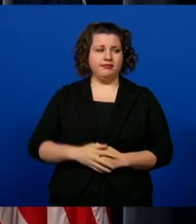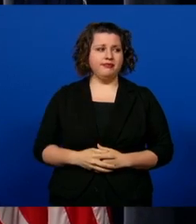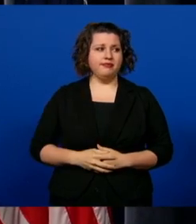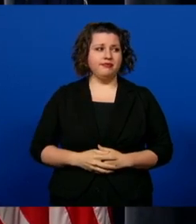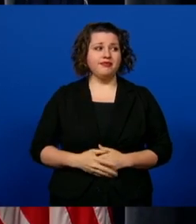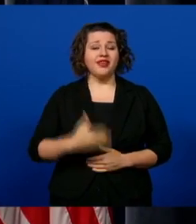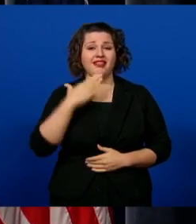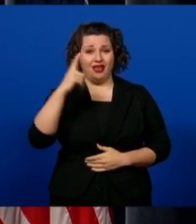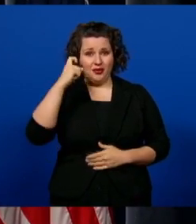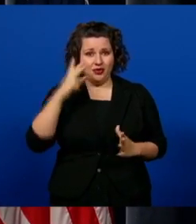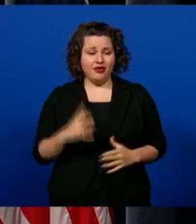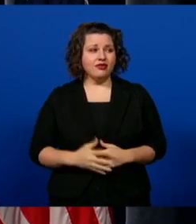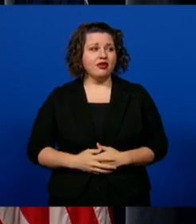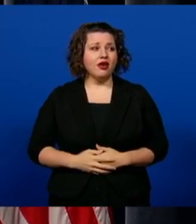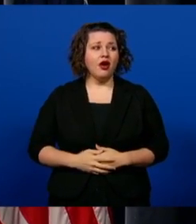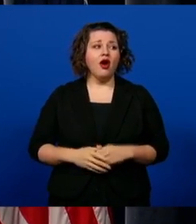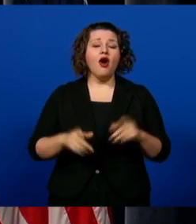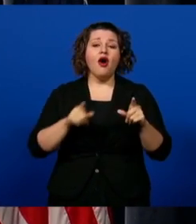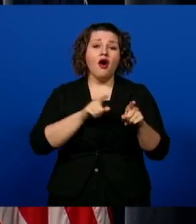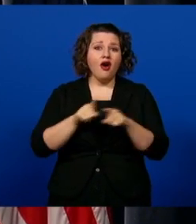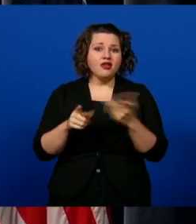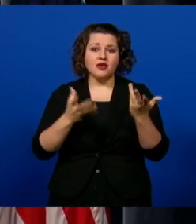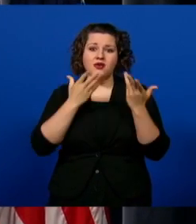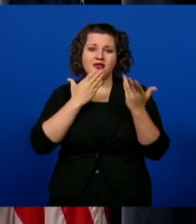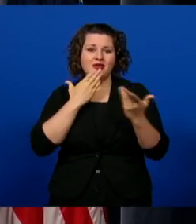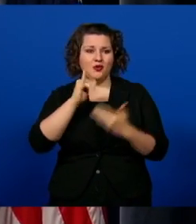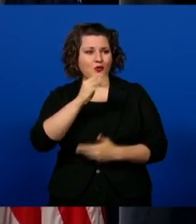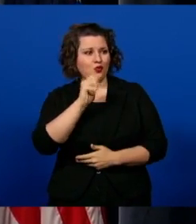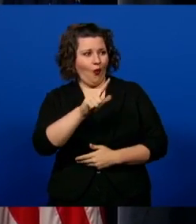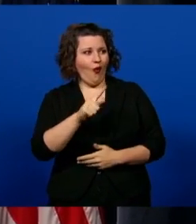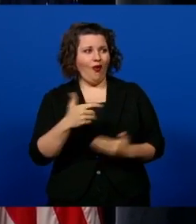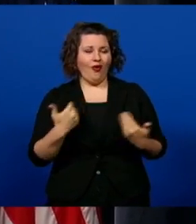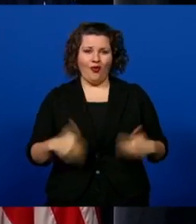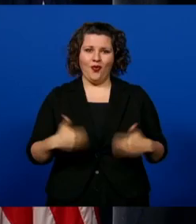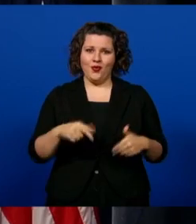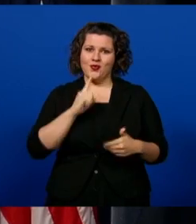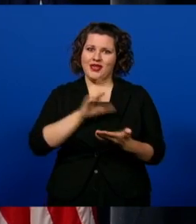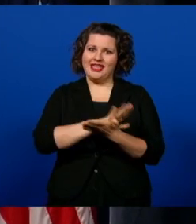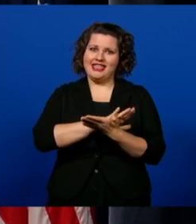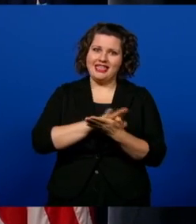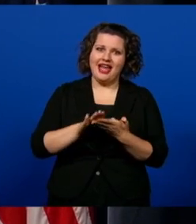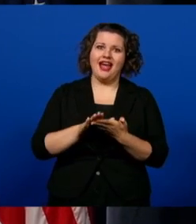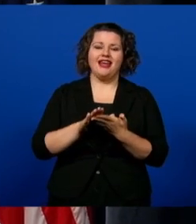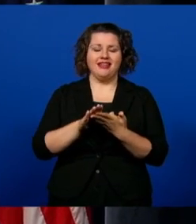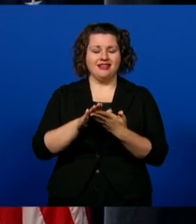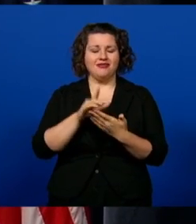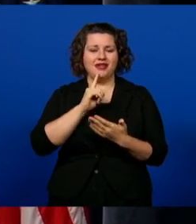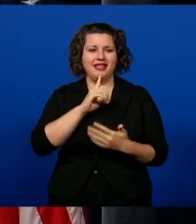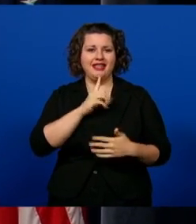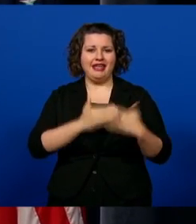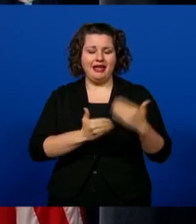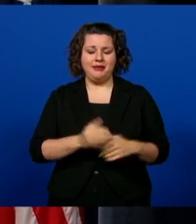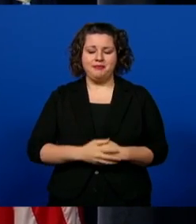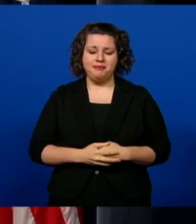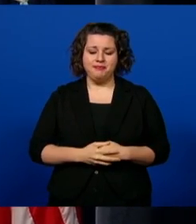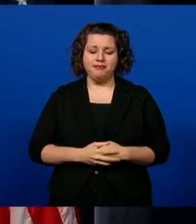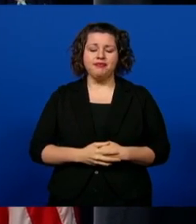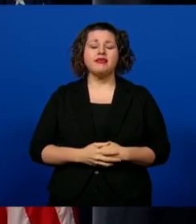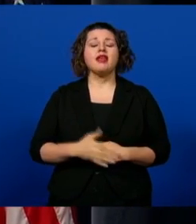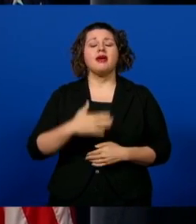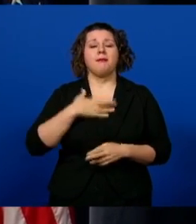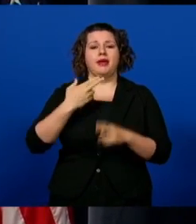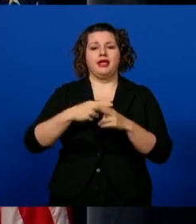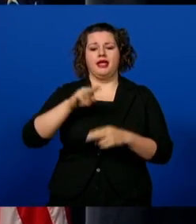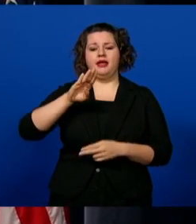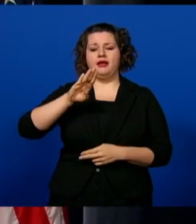Thank you, Governor Reynolds. Also, I want to say thank you to Joel for the nice things that you said. That was very kind. As I said, my name